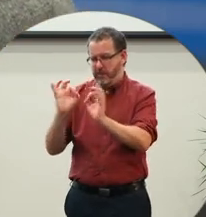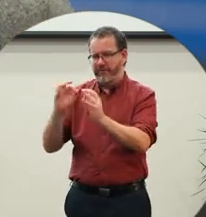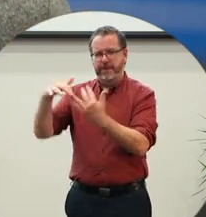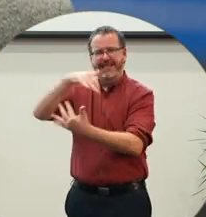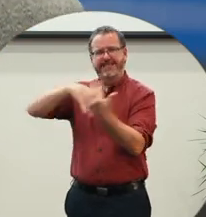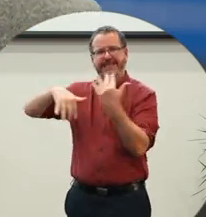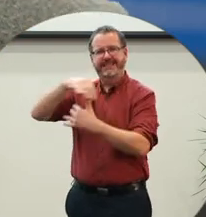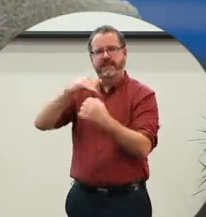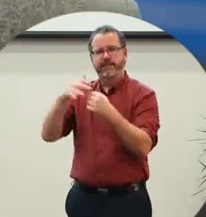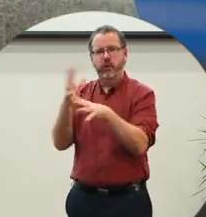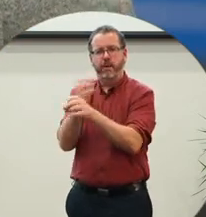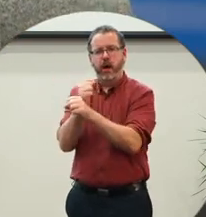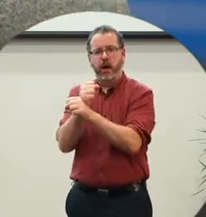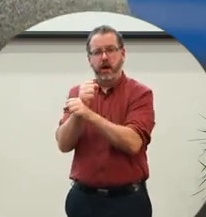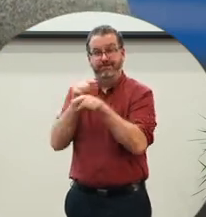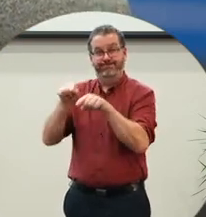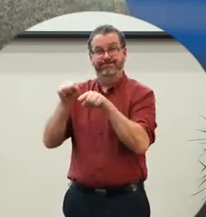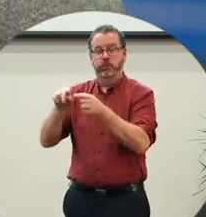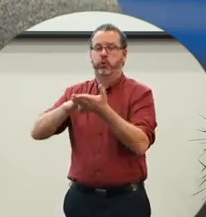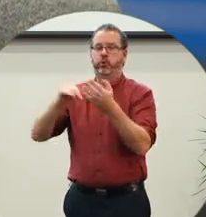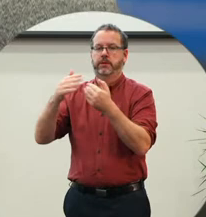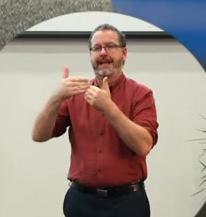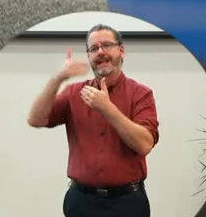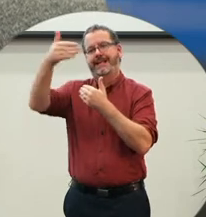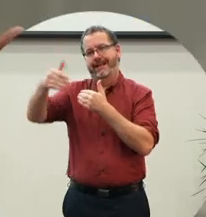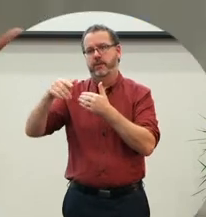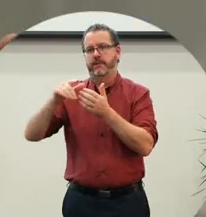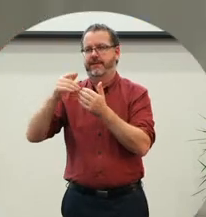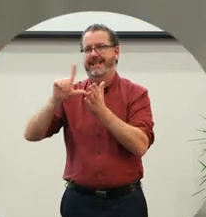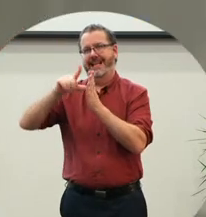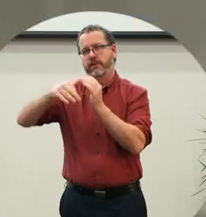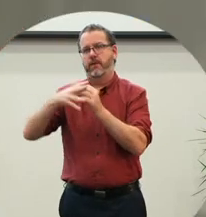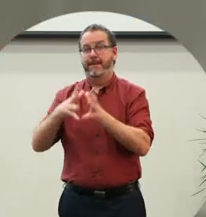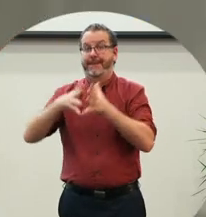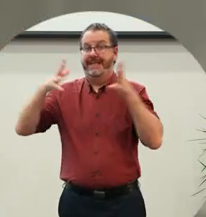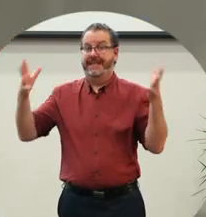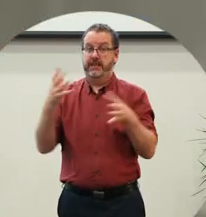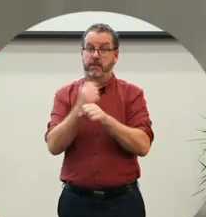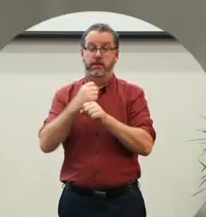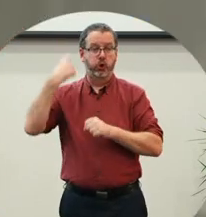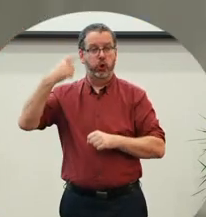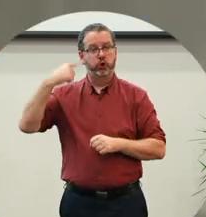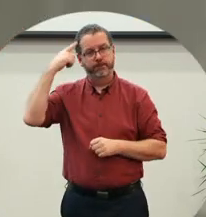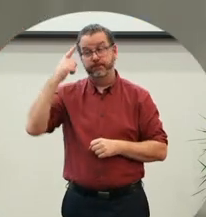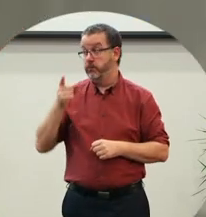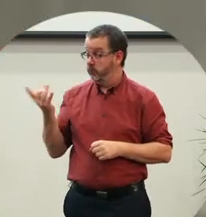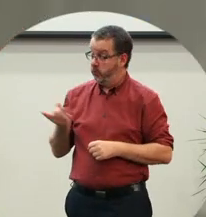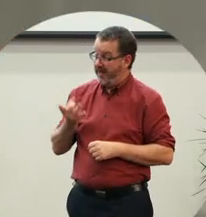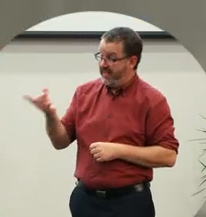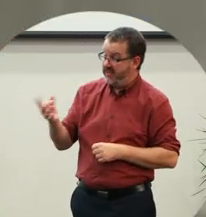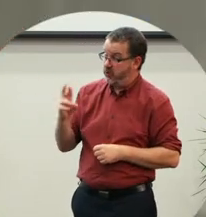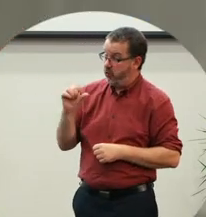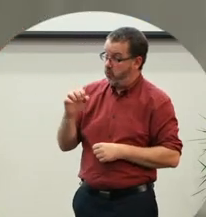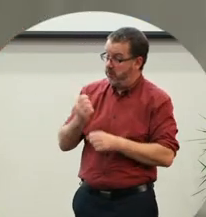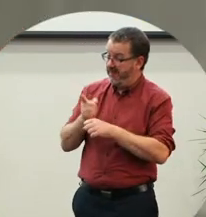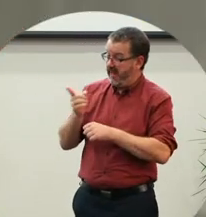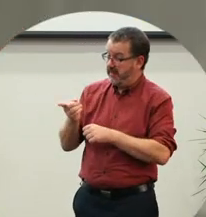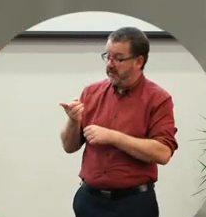for. And then that was used in the big, big bombings then. Did you talk to her about that? Did she qualms about that at all?